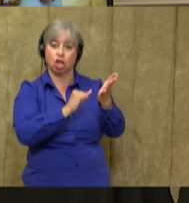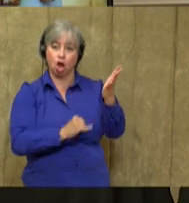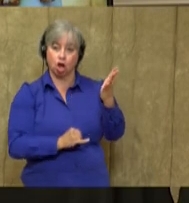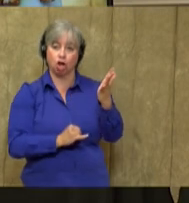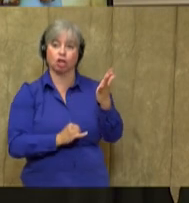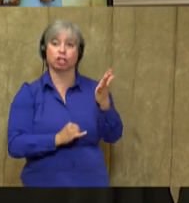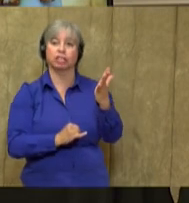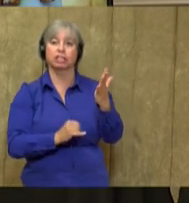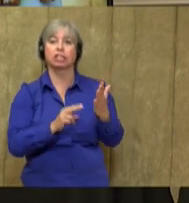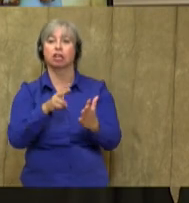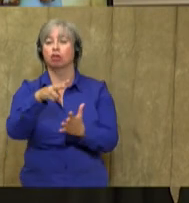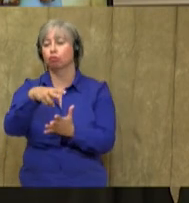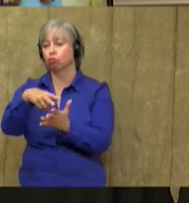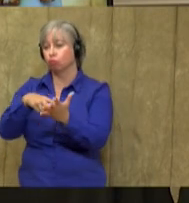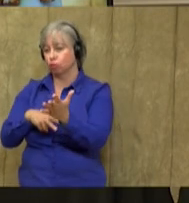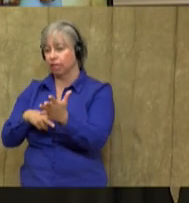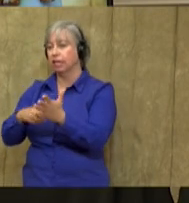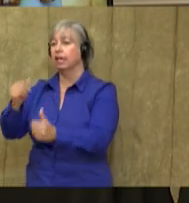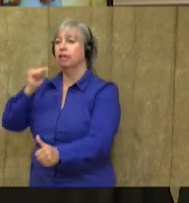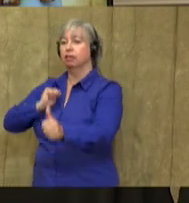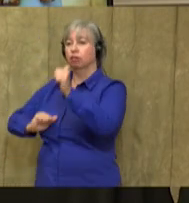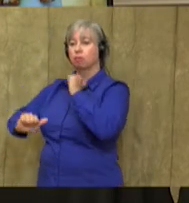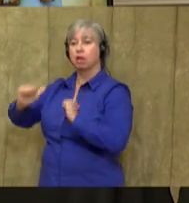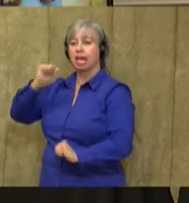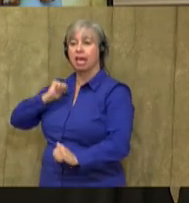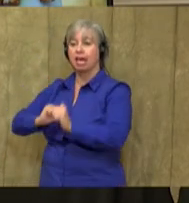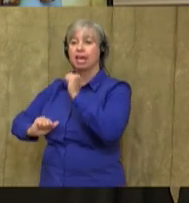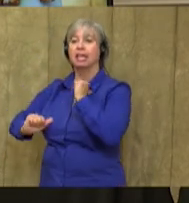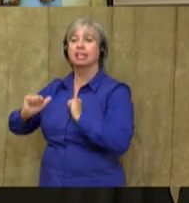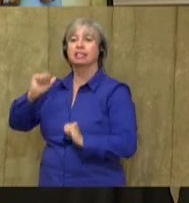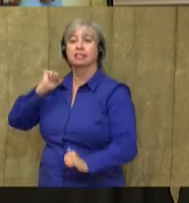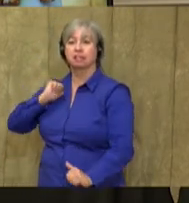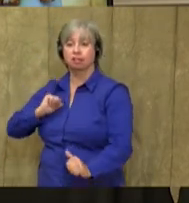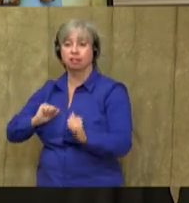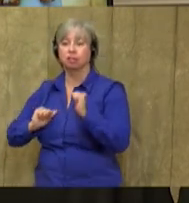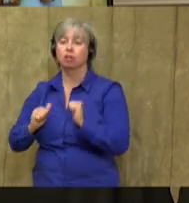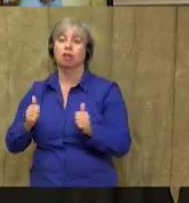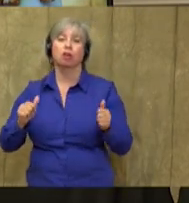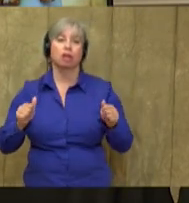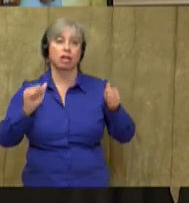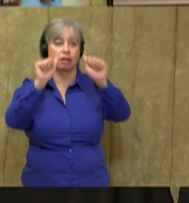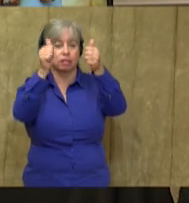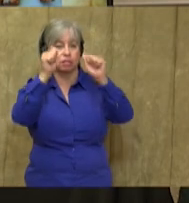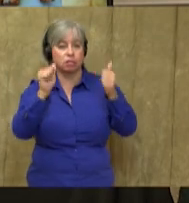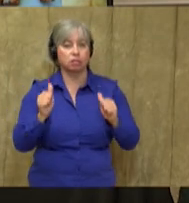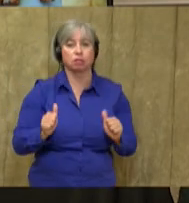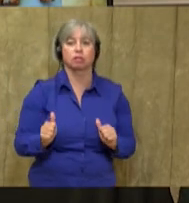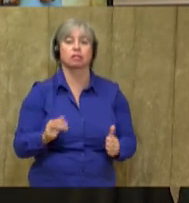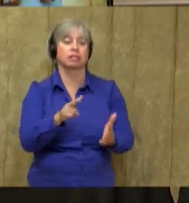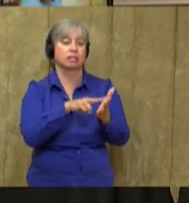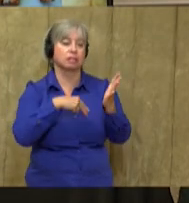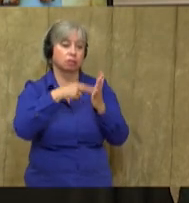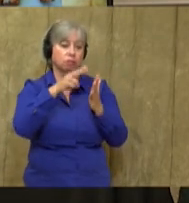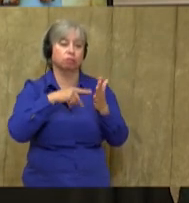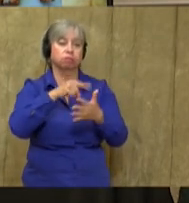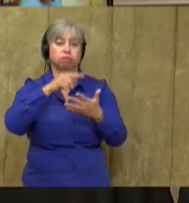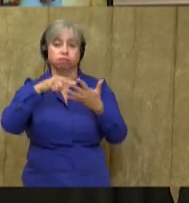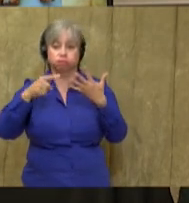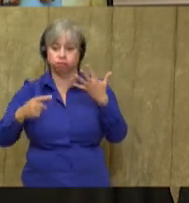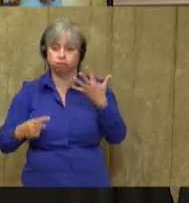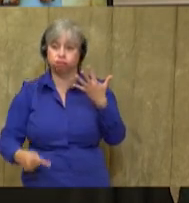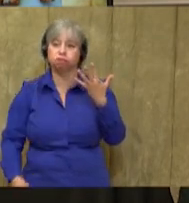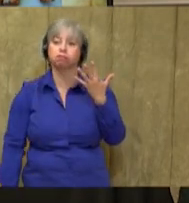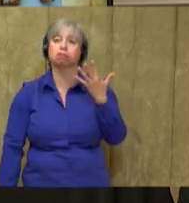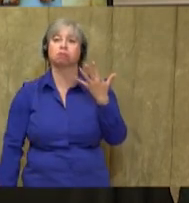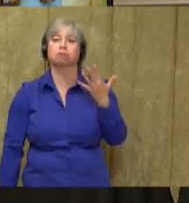literature, maybe even plays, but we're mainly talking about sculpture and paintings and all these great things that are going